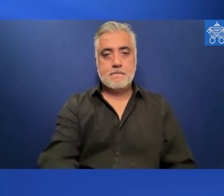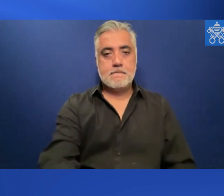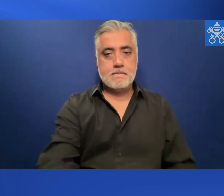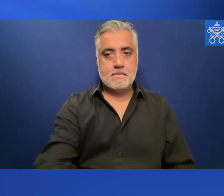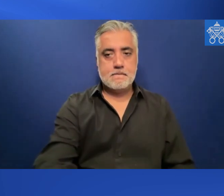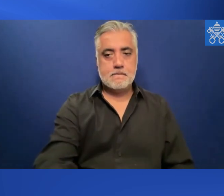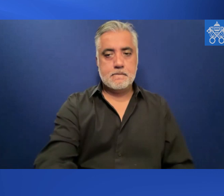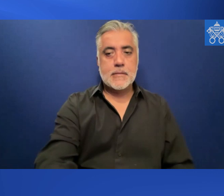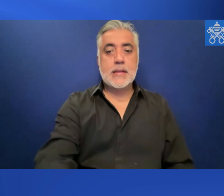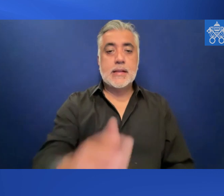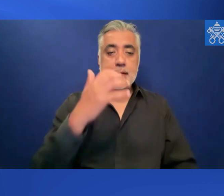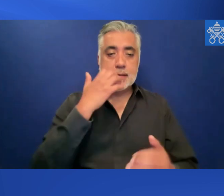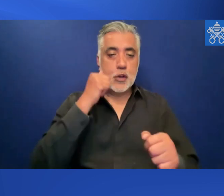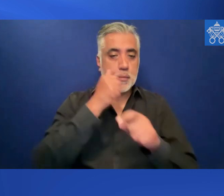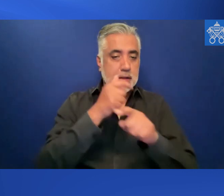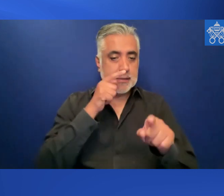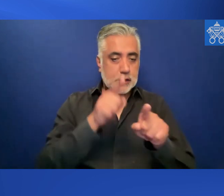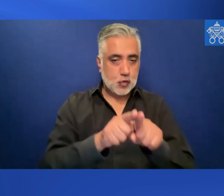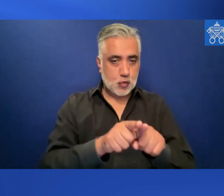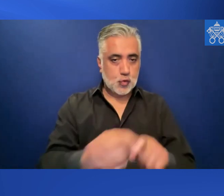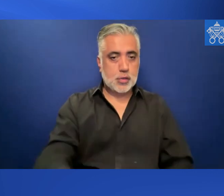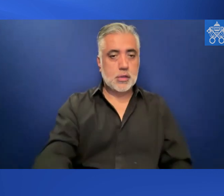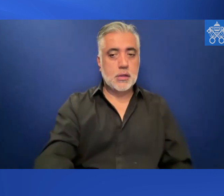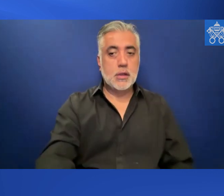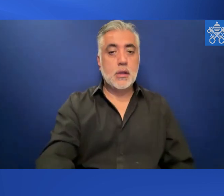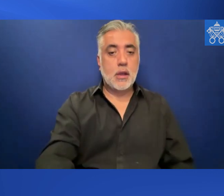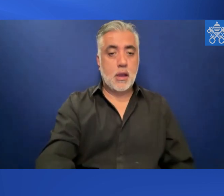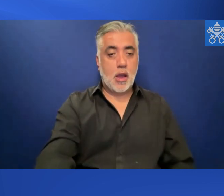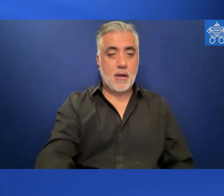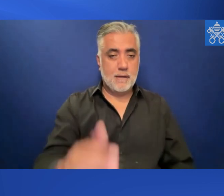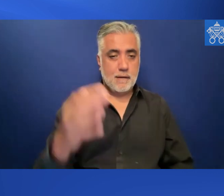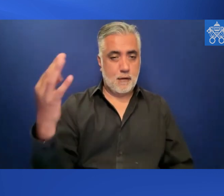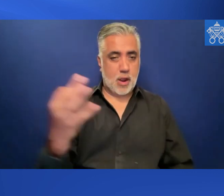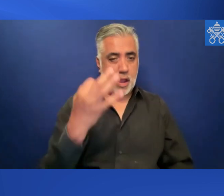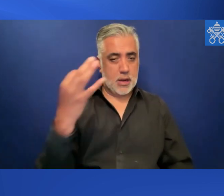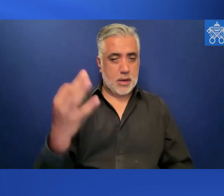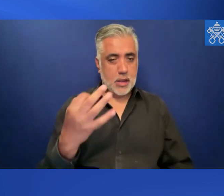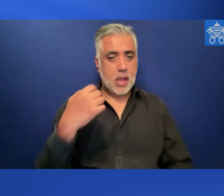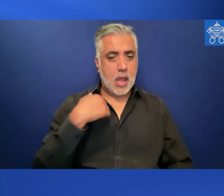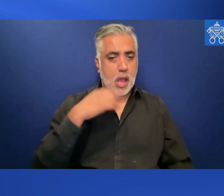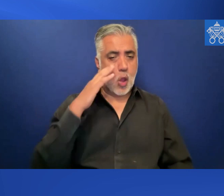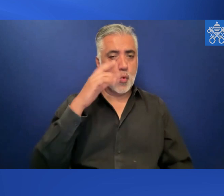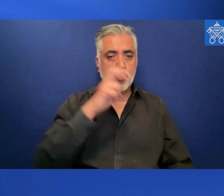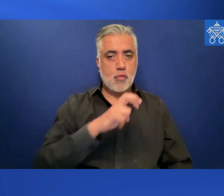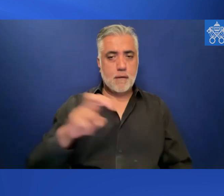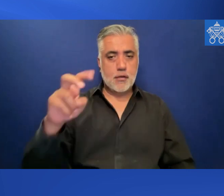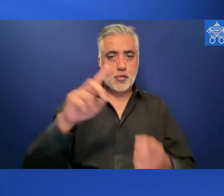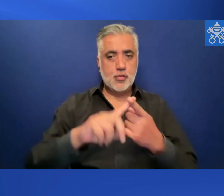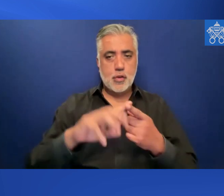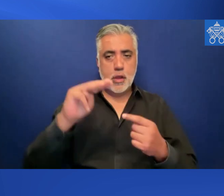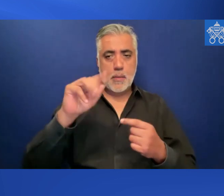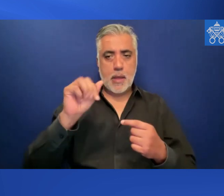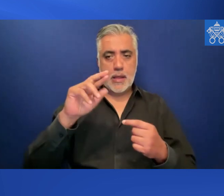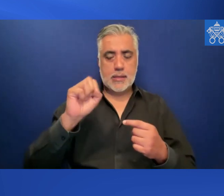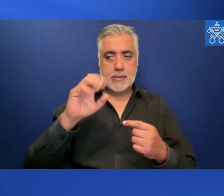Cari fratelli e sorelle, dear brothers and sisters, on Friday I will travel